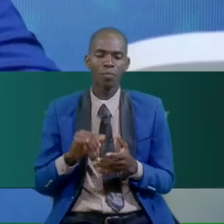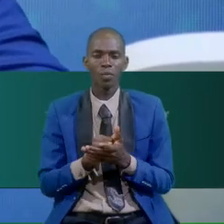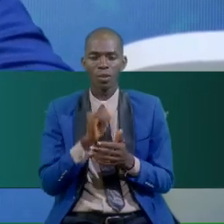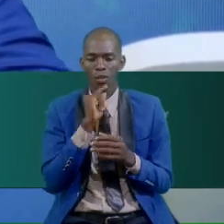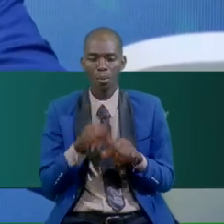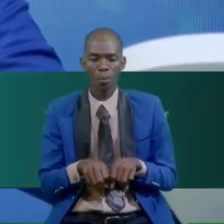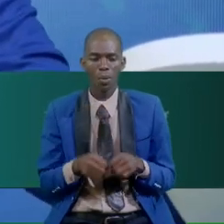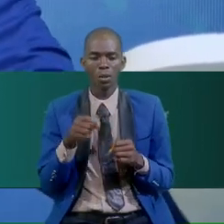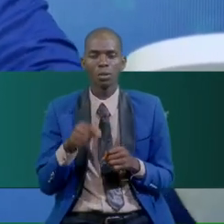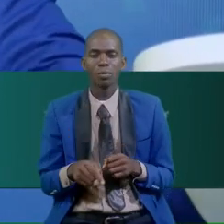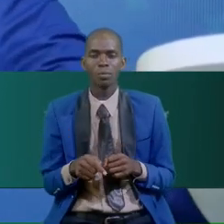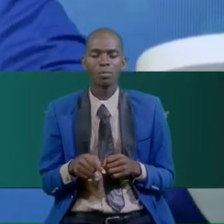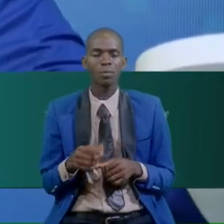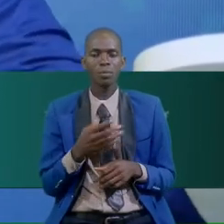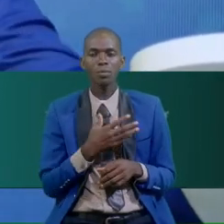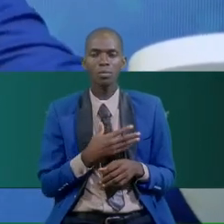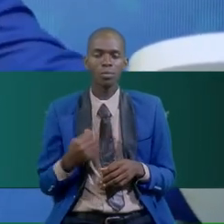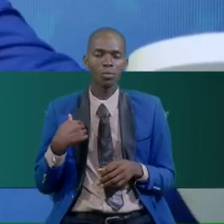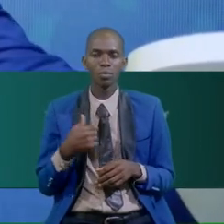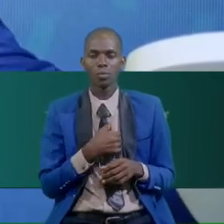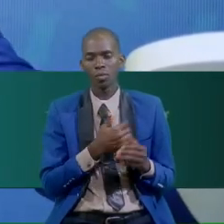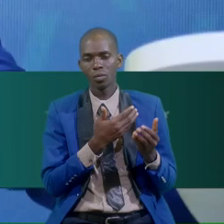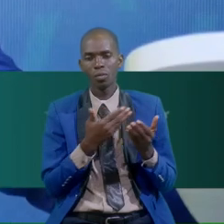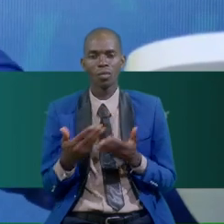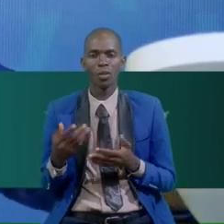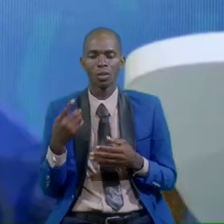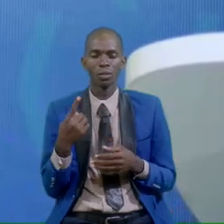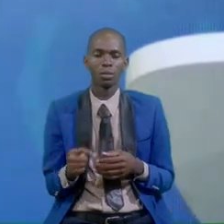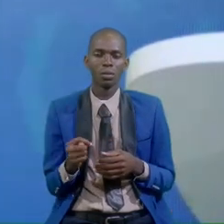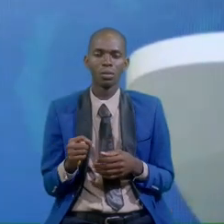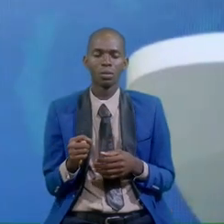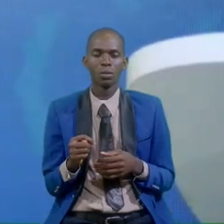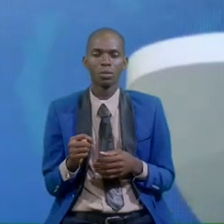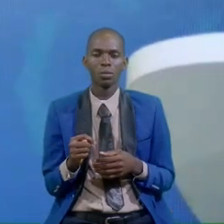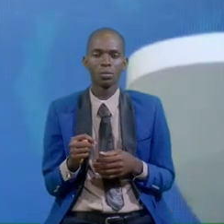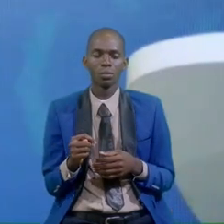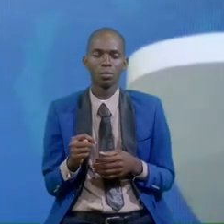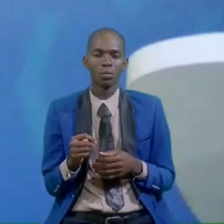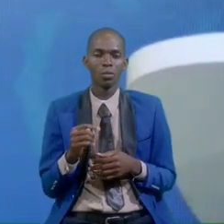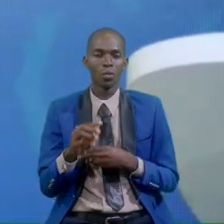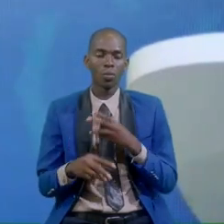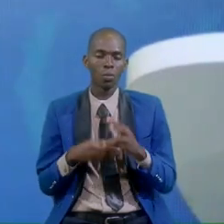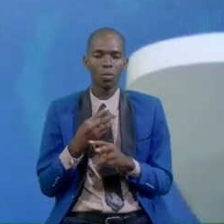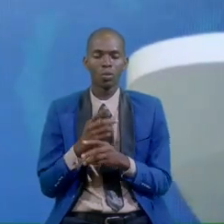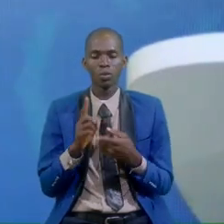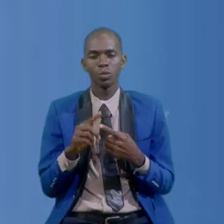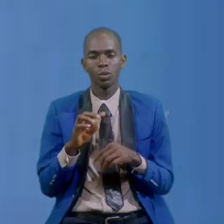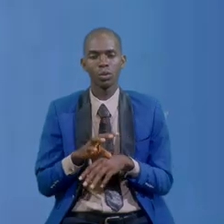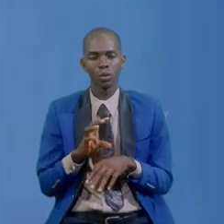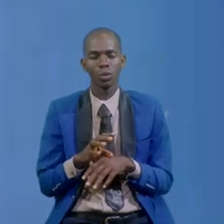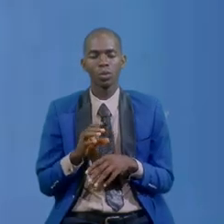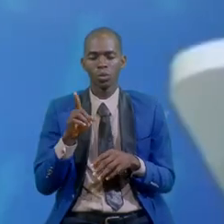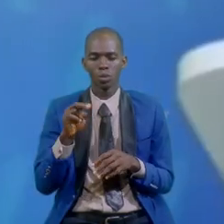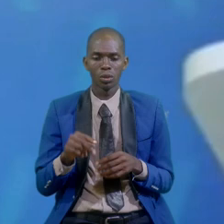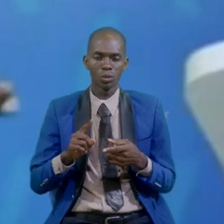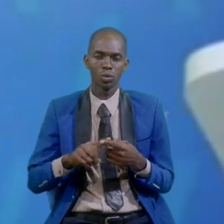And we have brought the world into the church. Repair that. If you have courage to start